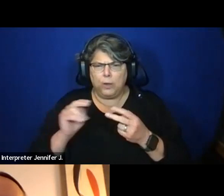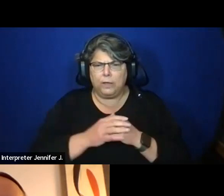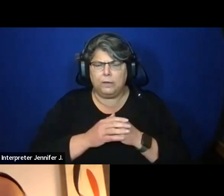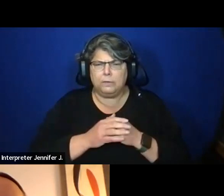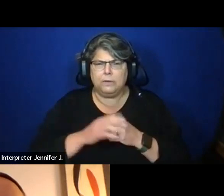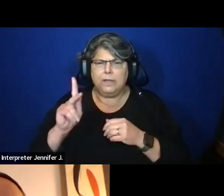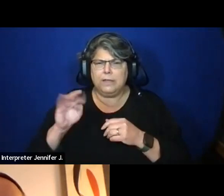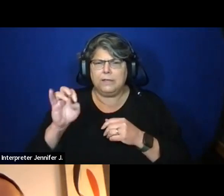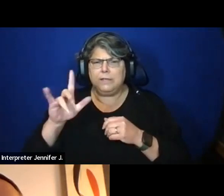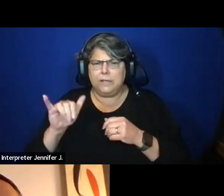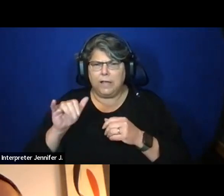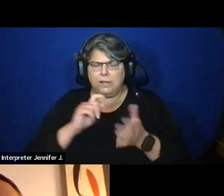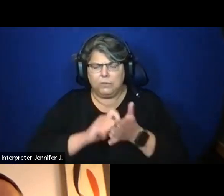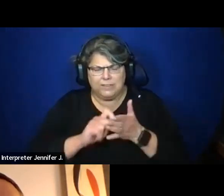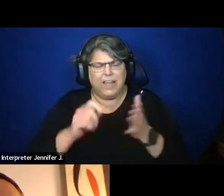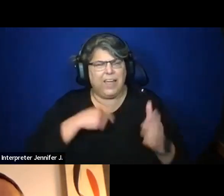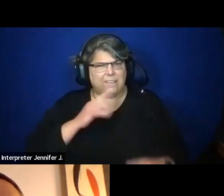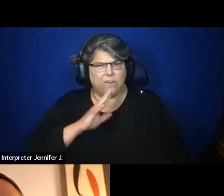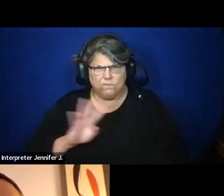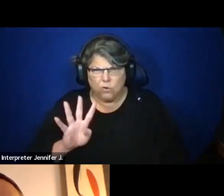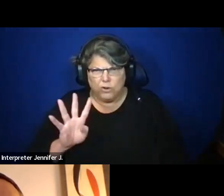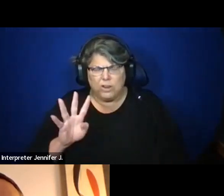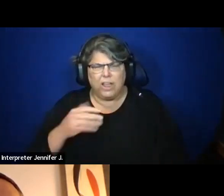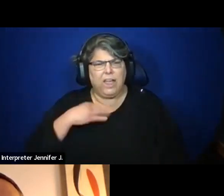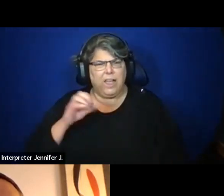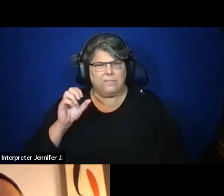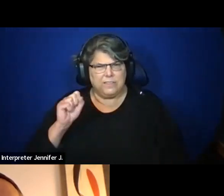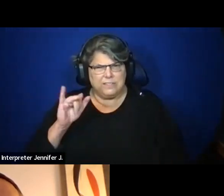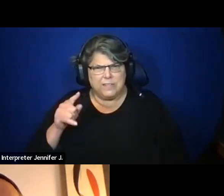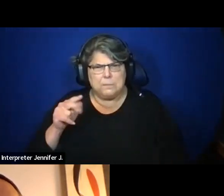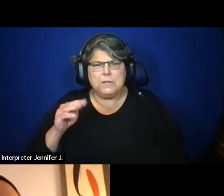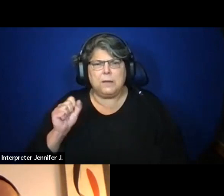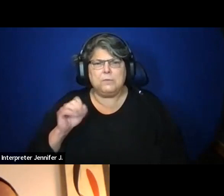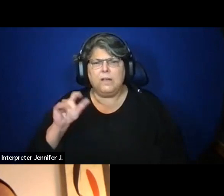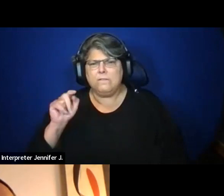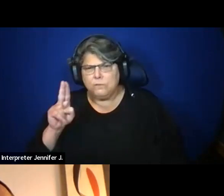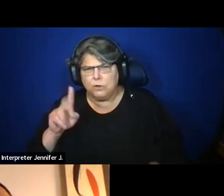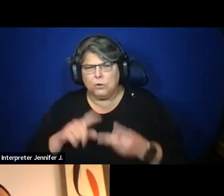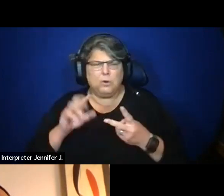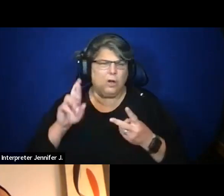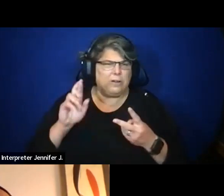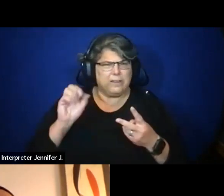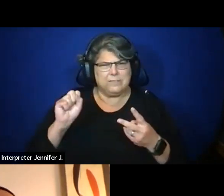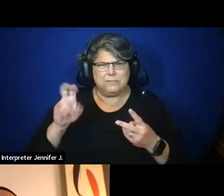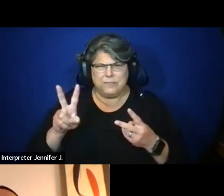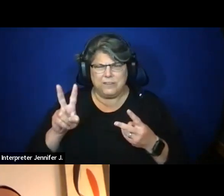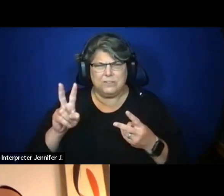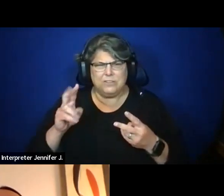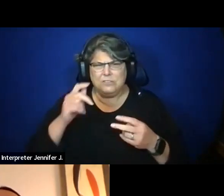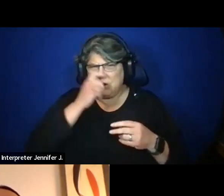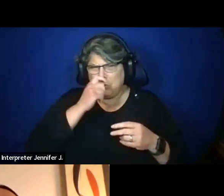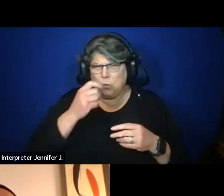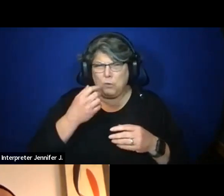have a 4-year-old who has symptoms of flu and RSV. She had COVID over Labor Day, so I don't suspect that that's what